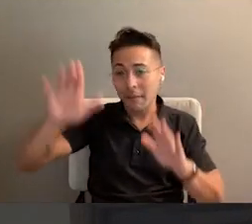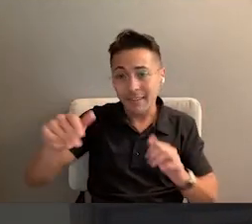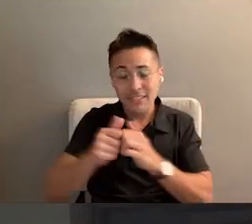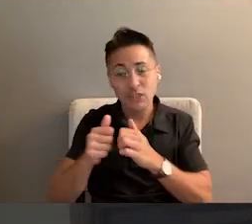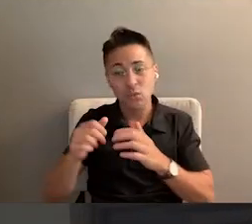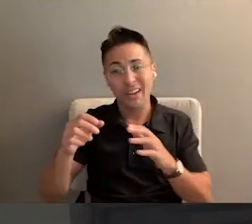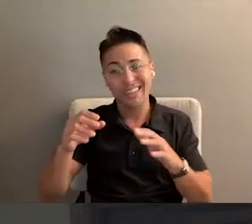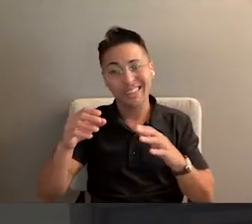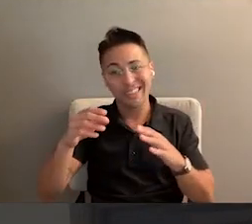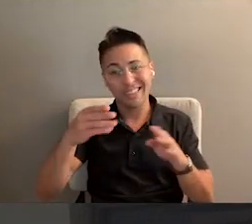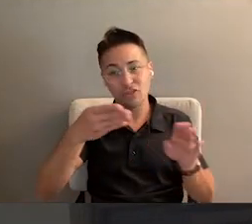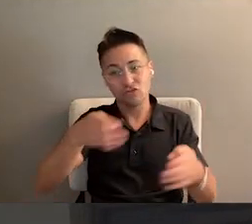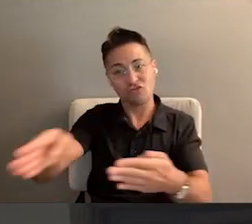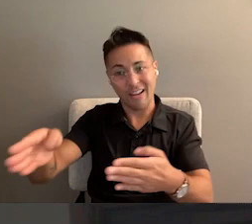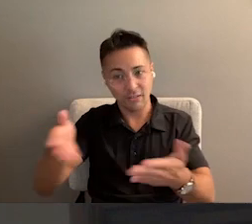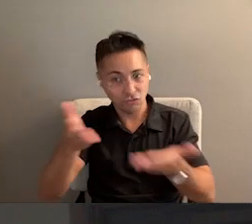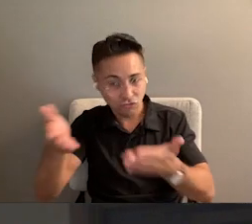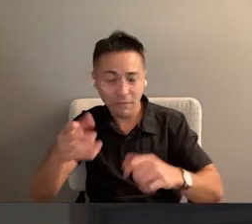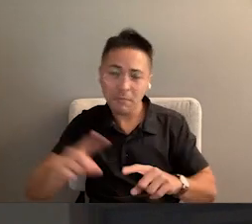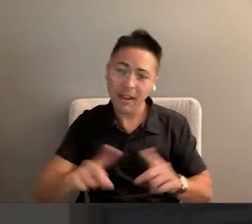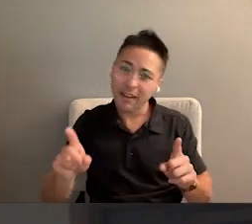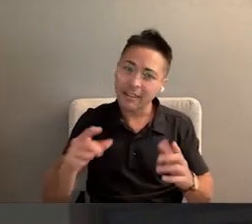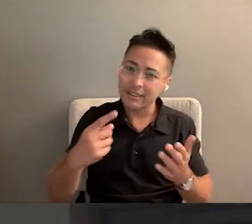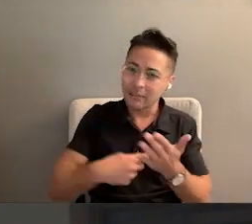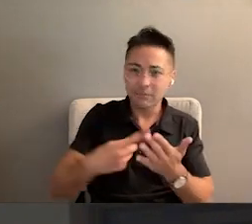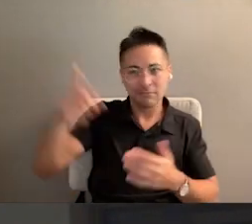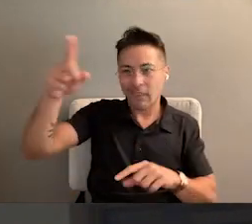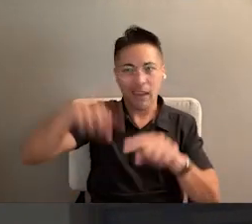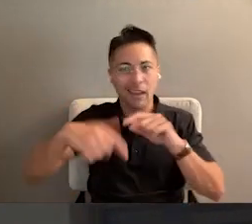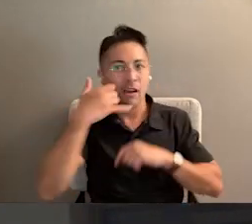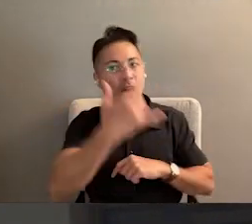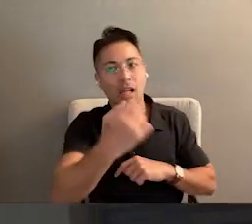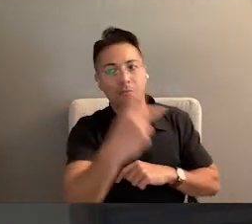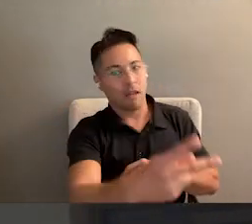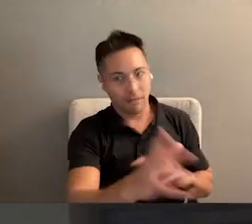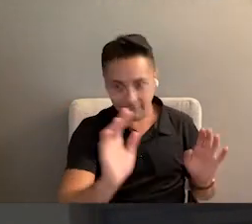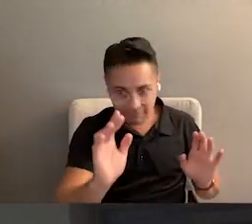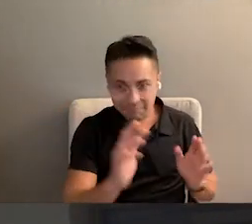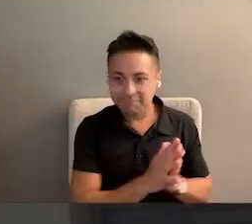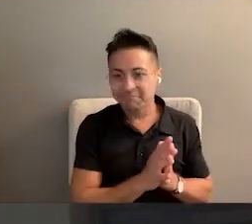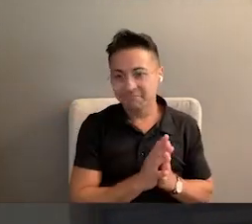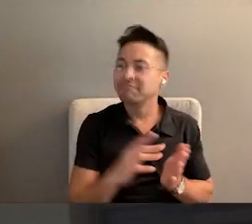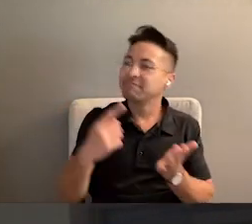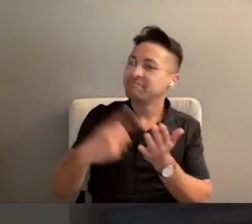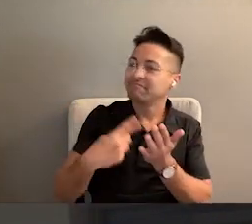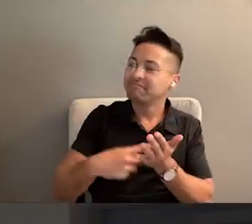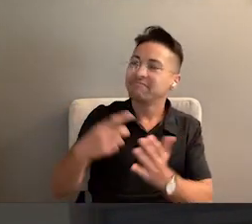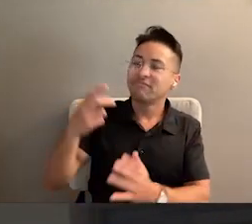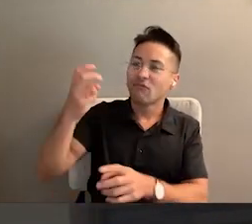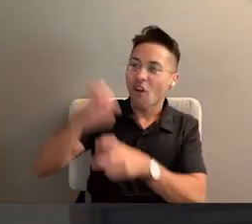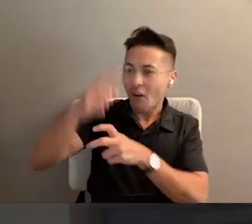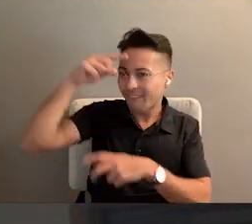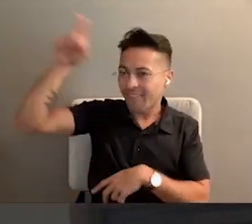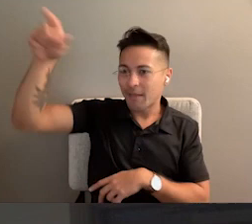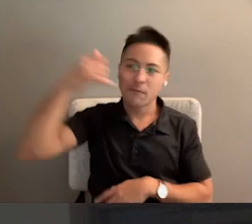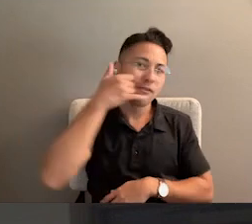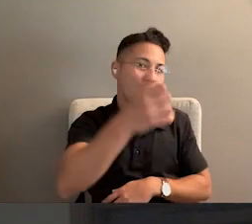do, and they are pretty good, and they're amazing at directing the services, but sometimes they can't return the